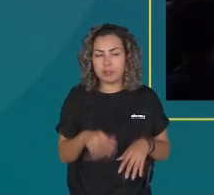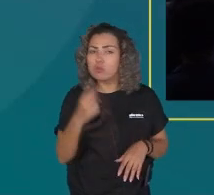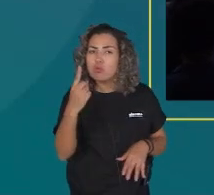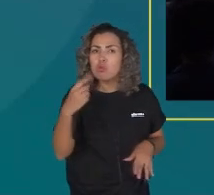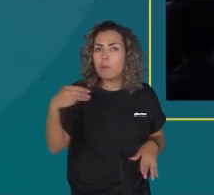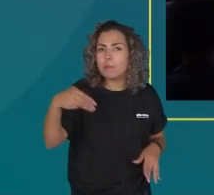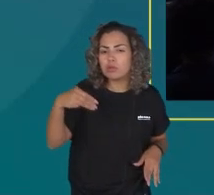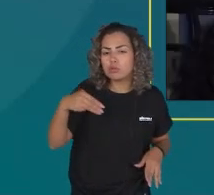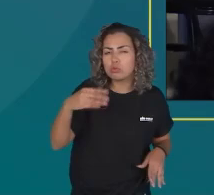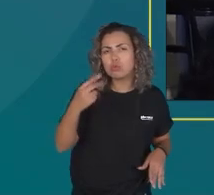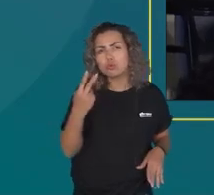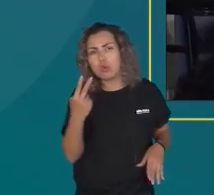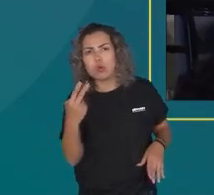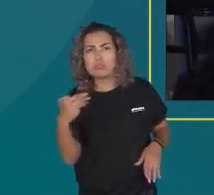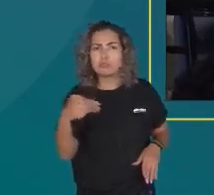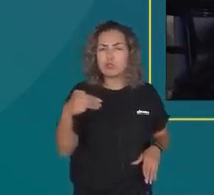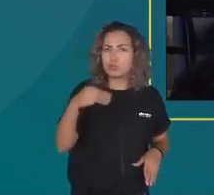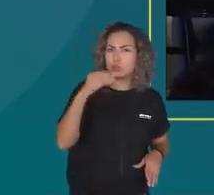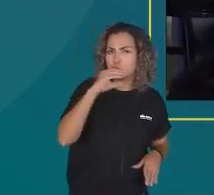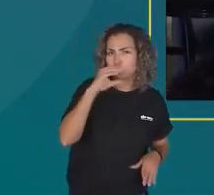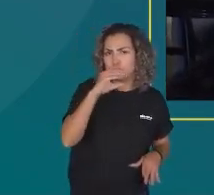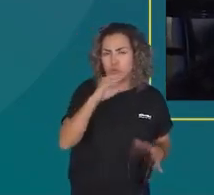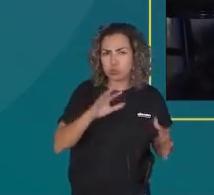One or two. But let's see.